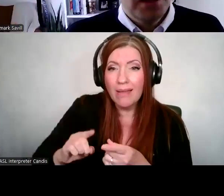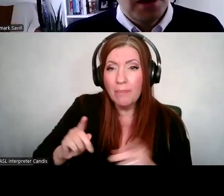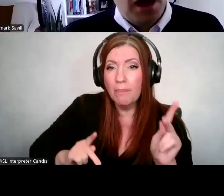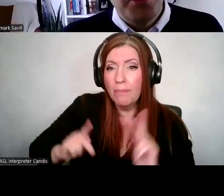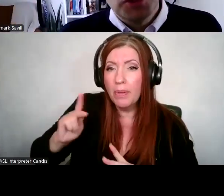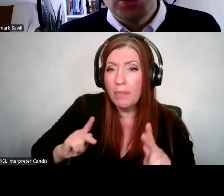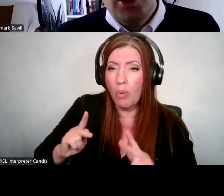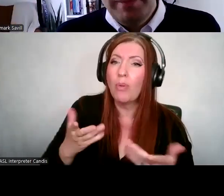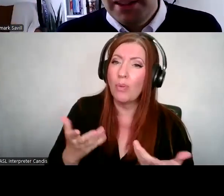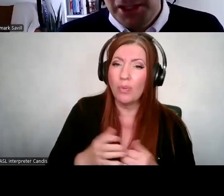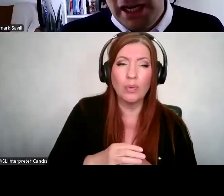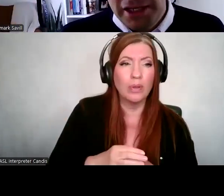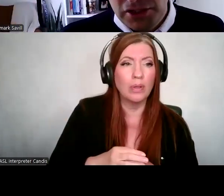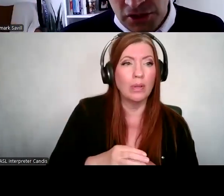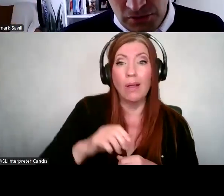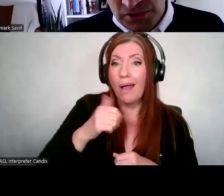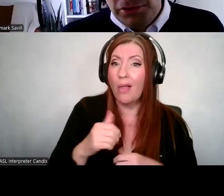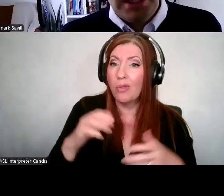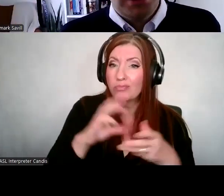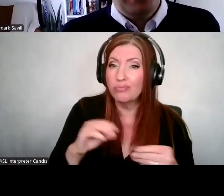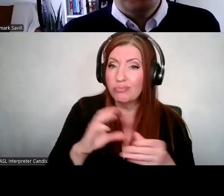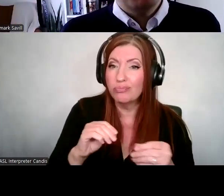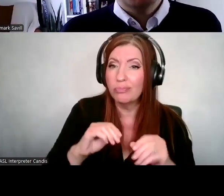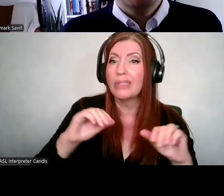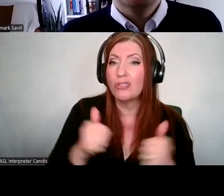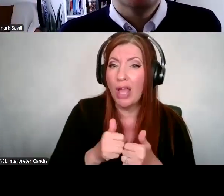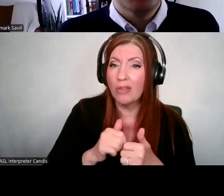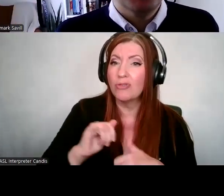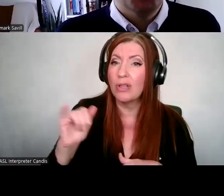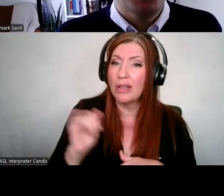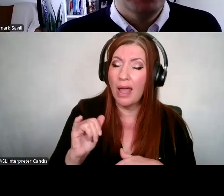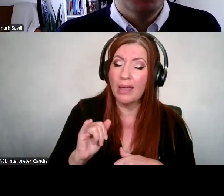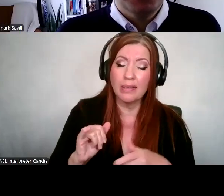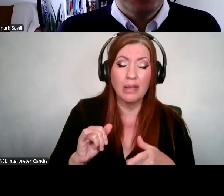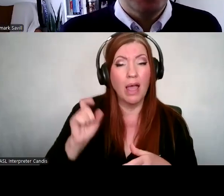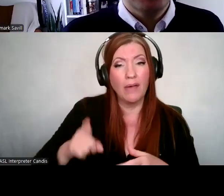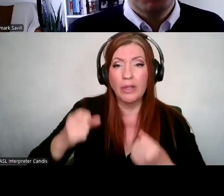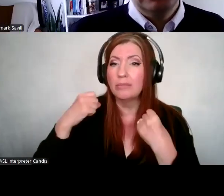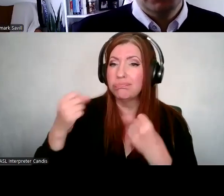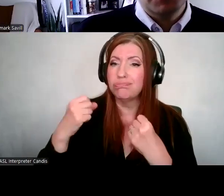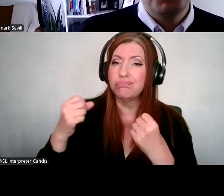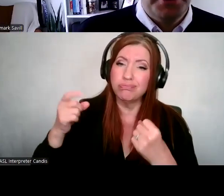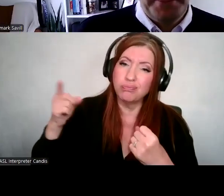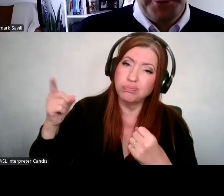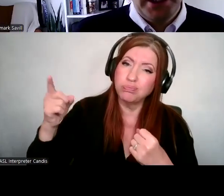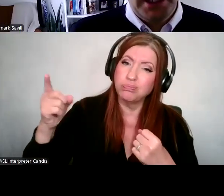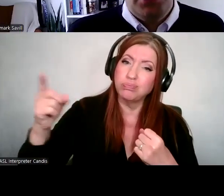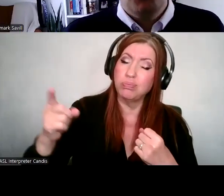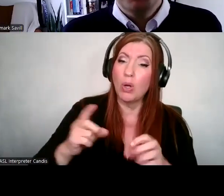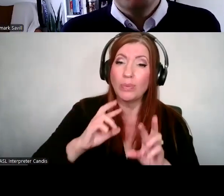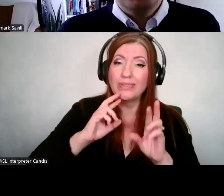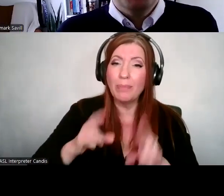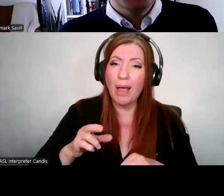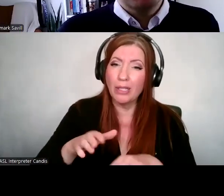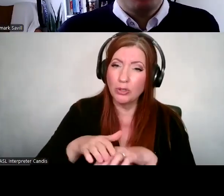navigate. Others talked a lot about some of the challenges too. So things like having much longer distances to travel, so the delays in being able to respond appropriately,